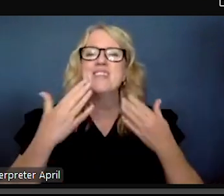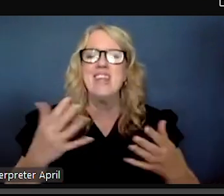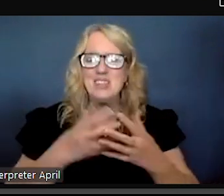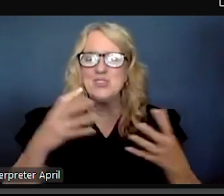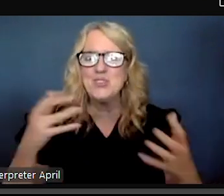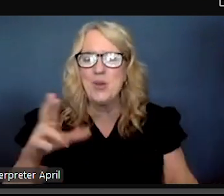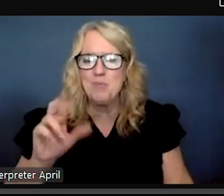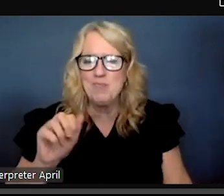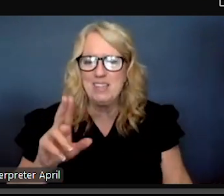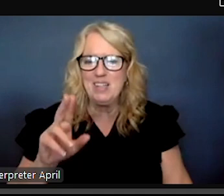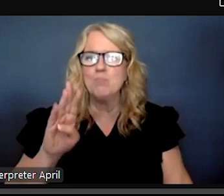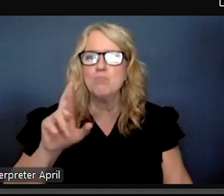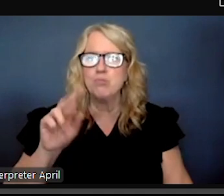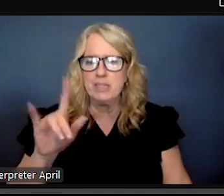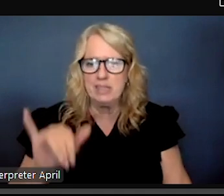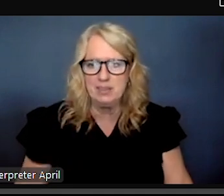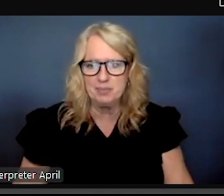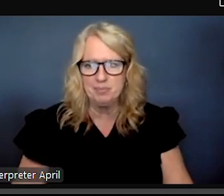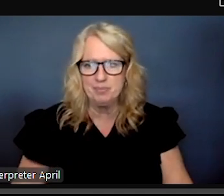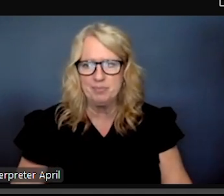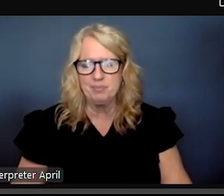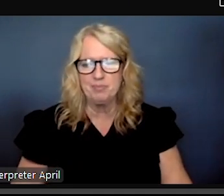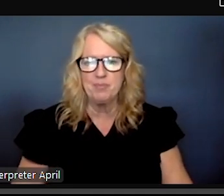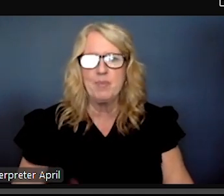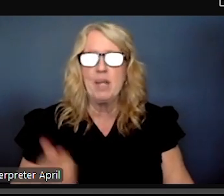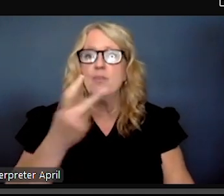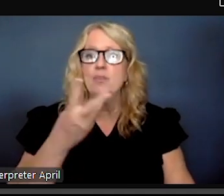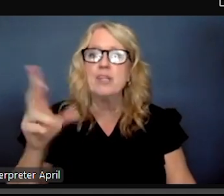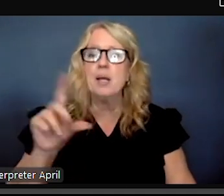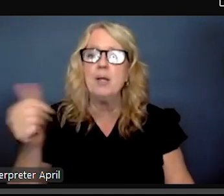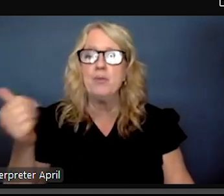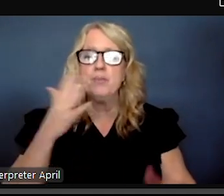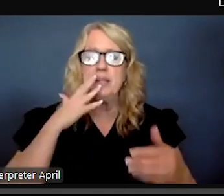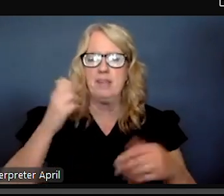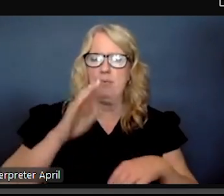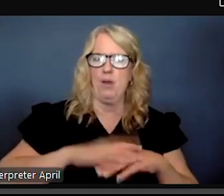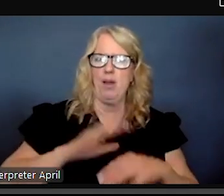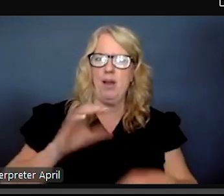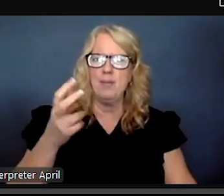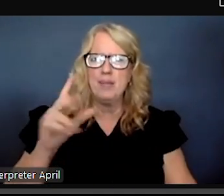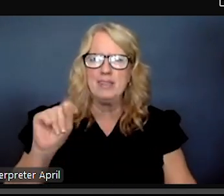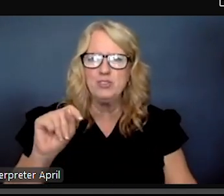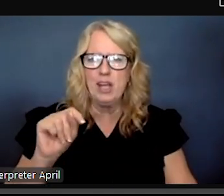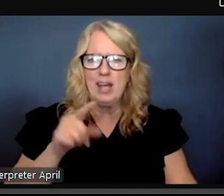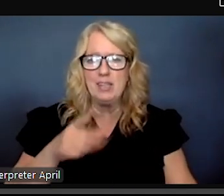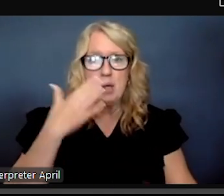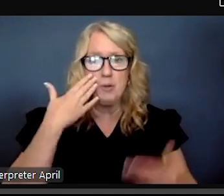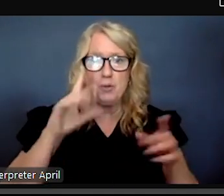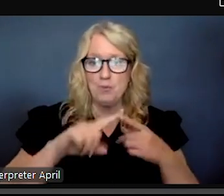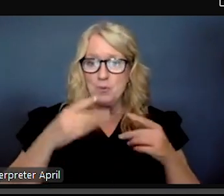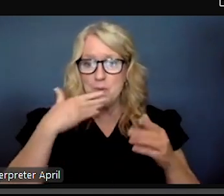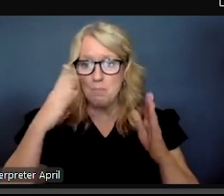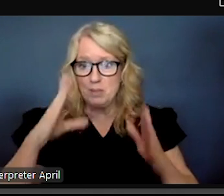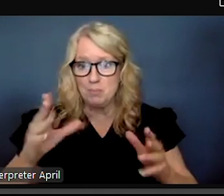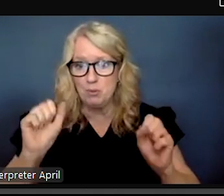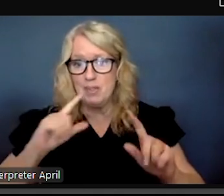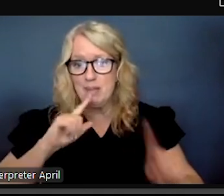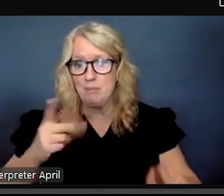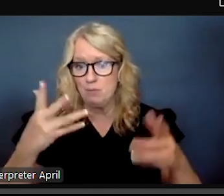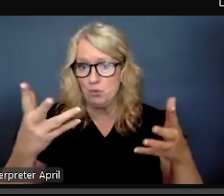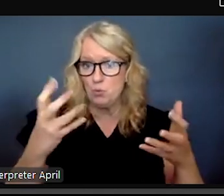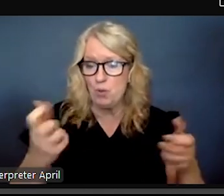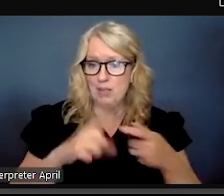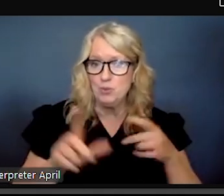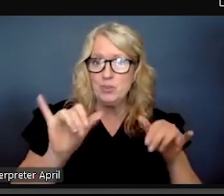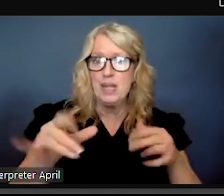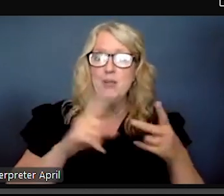Brittany. Mhm. There's a couple other things that were called on the chat. I think we have a few minutes, so I don't know if you're the best person to answer, but if you want to stick